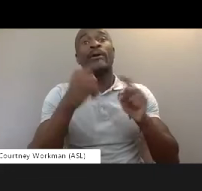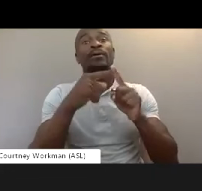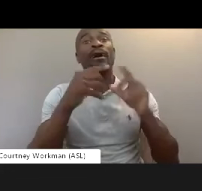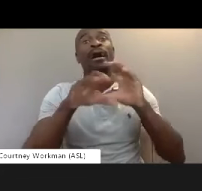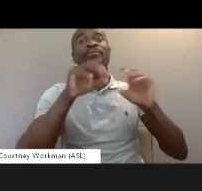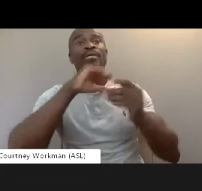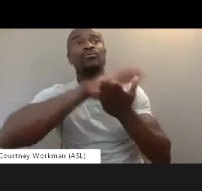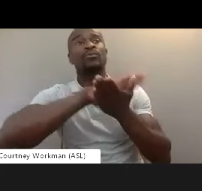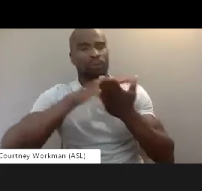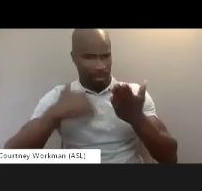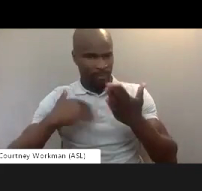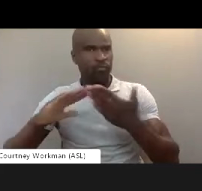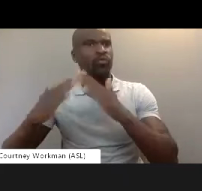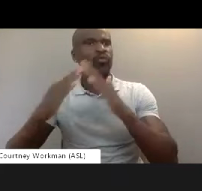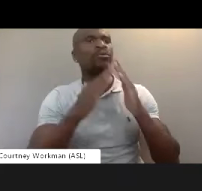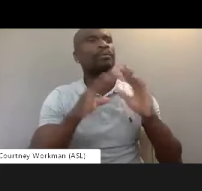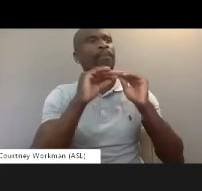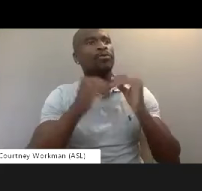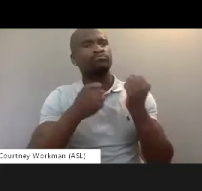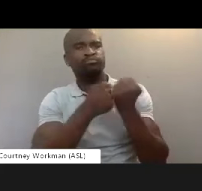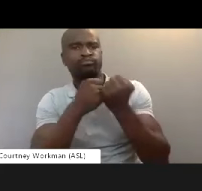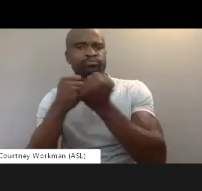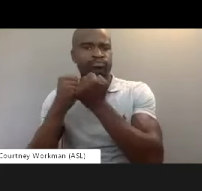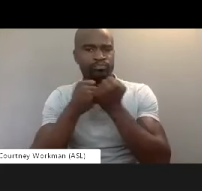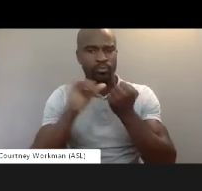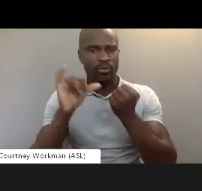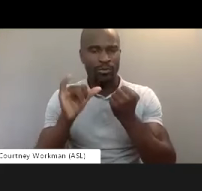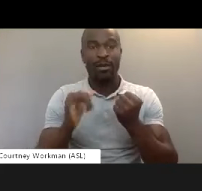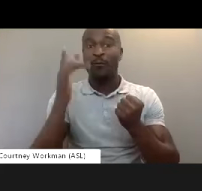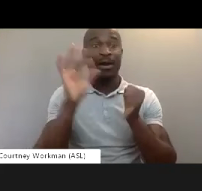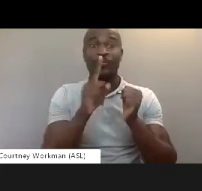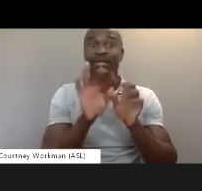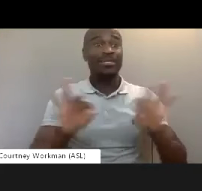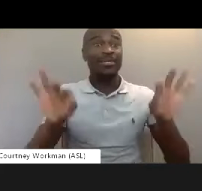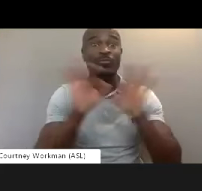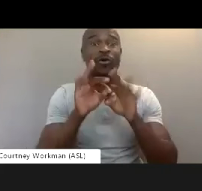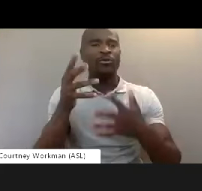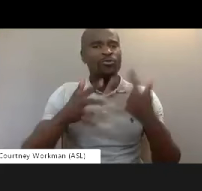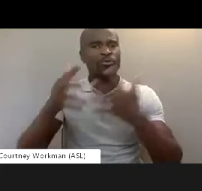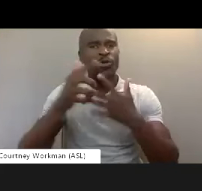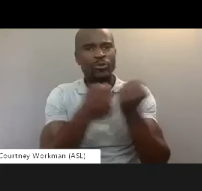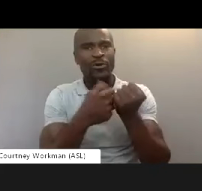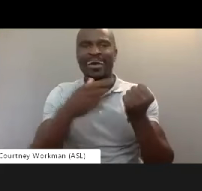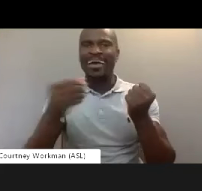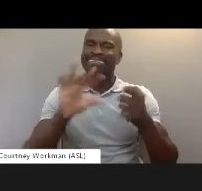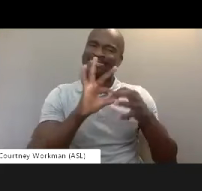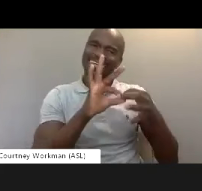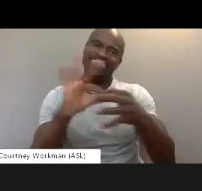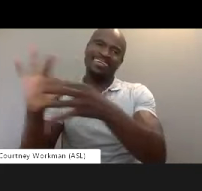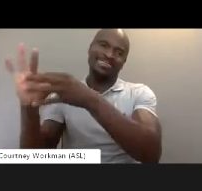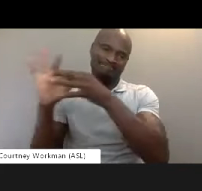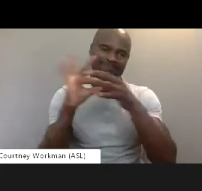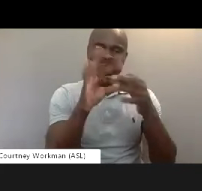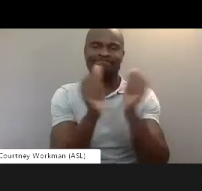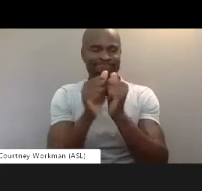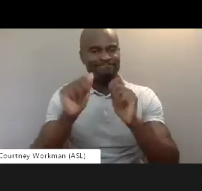social supports, relationships, and connectedness, because we know that's really what facilitates that post-traumatic growth. Thank you,